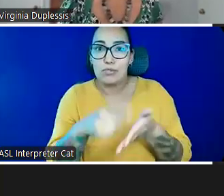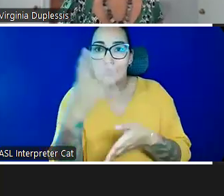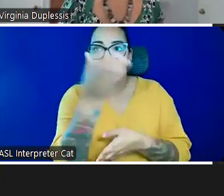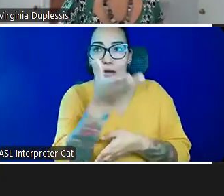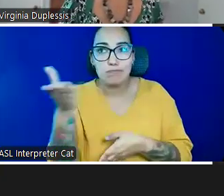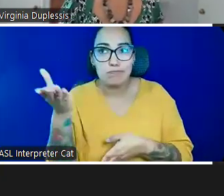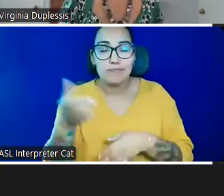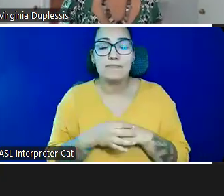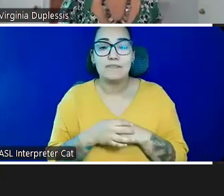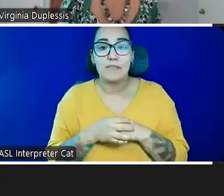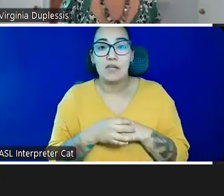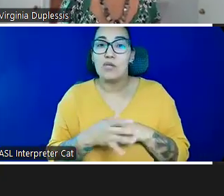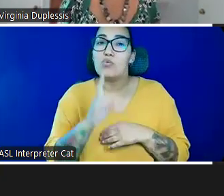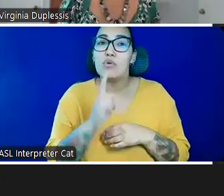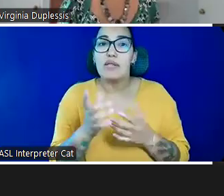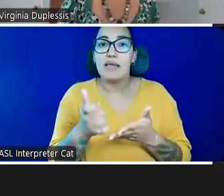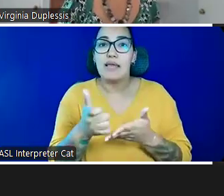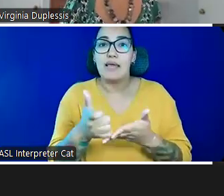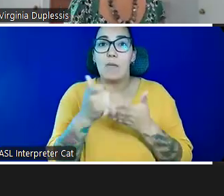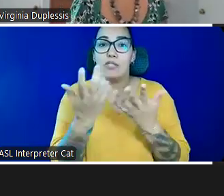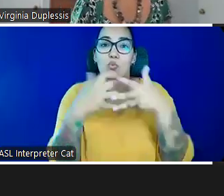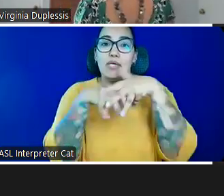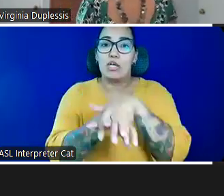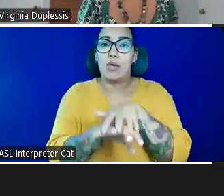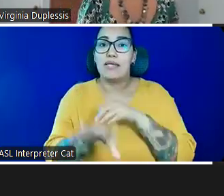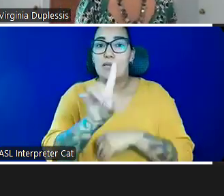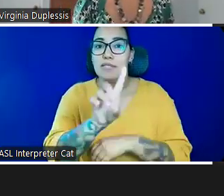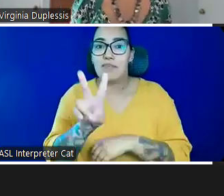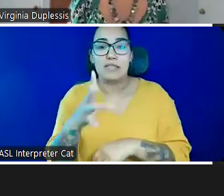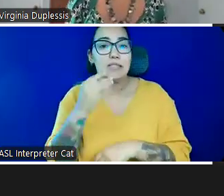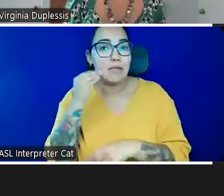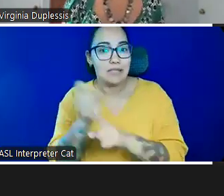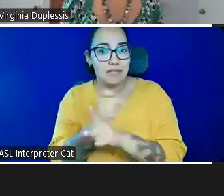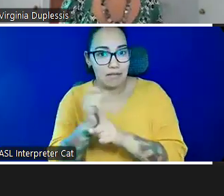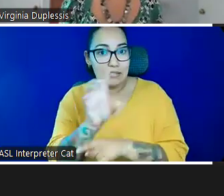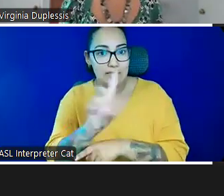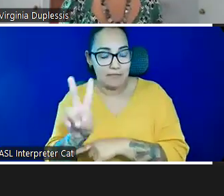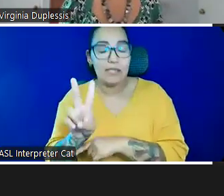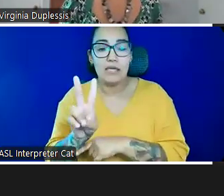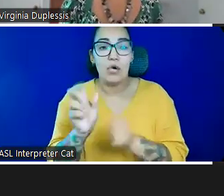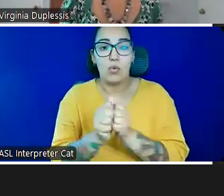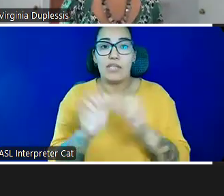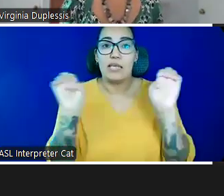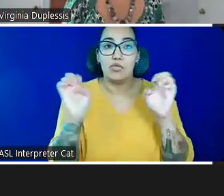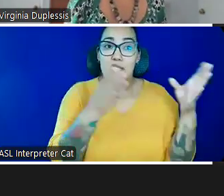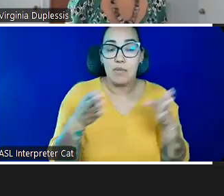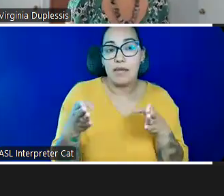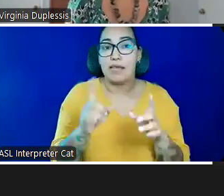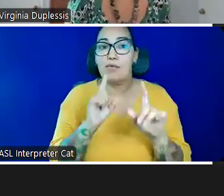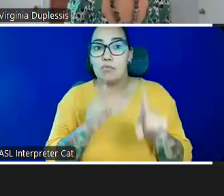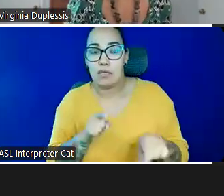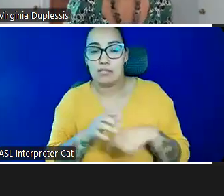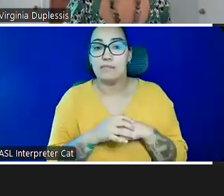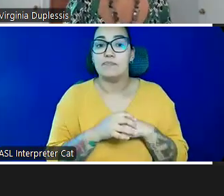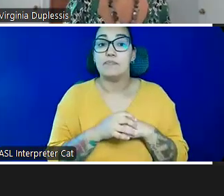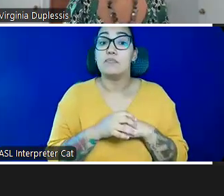um, really helping to integrate domestic violence into emergency preparedness planning and response. So I'm going to tell you